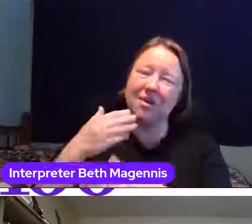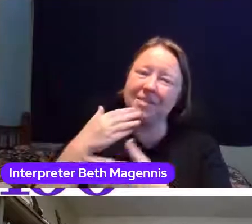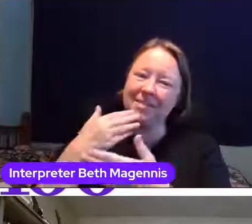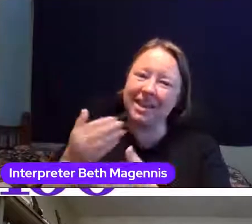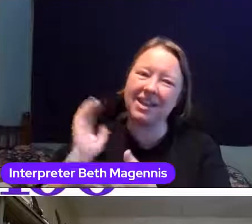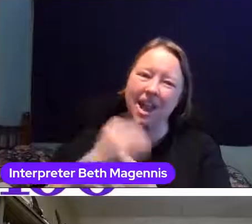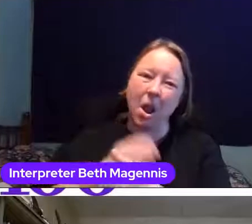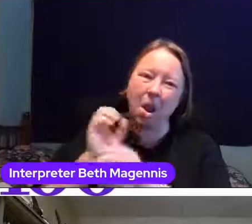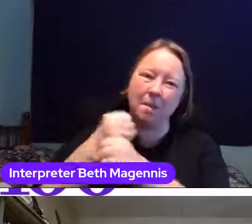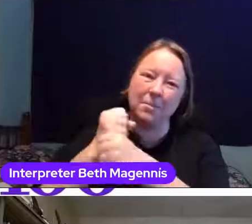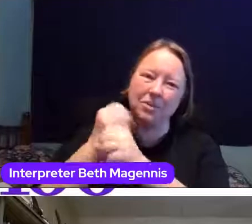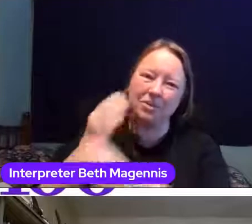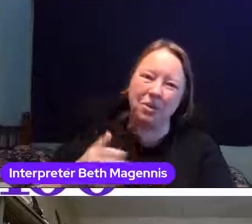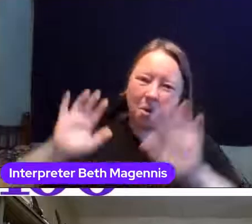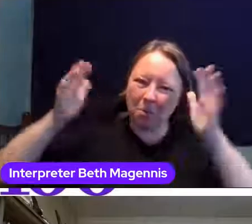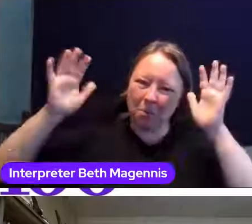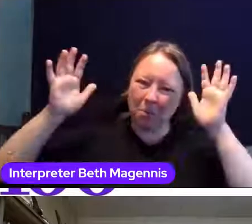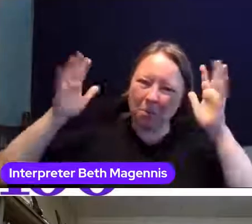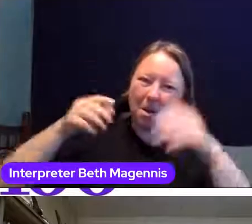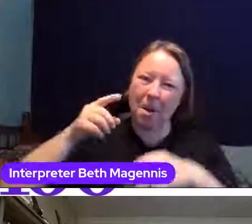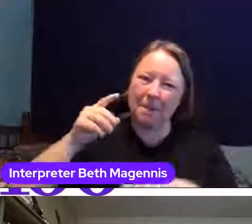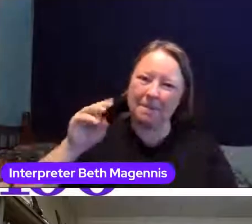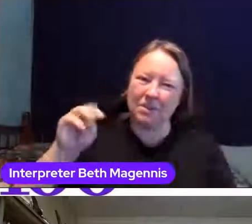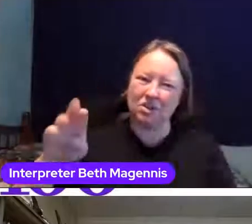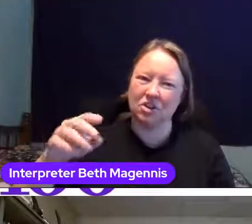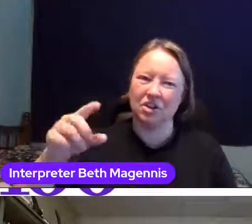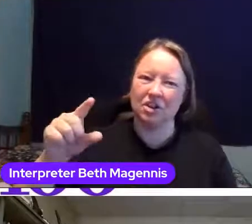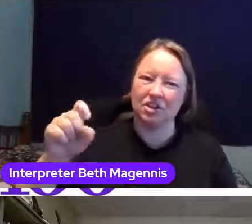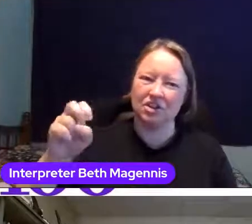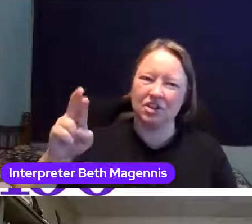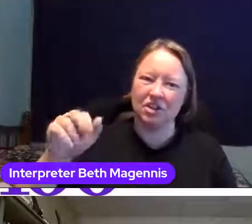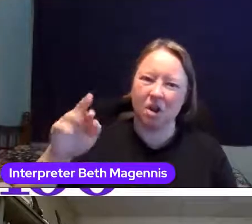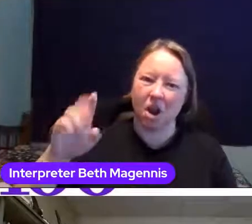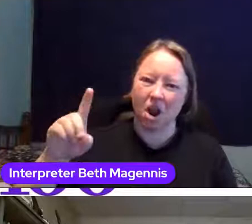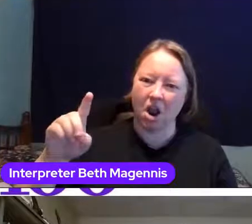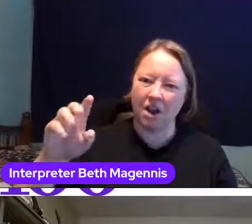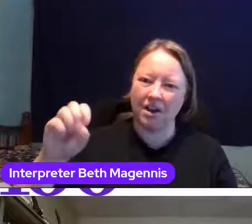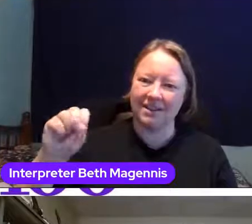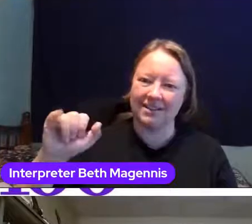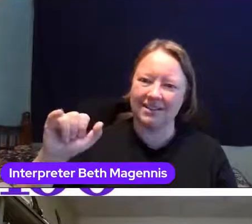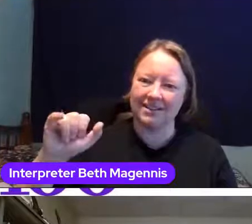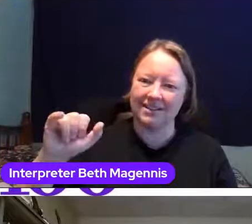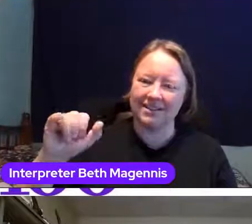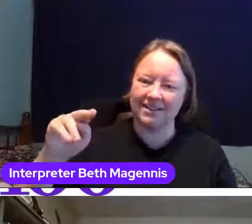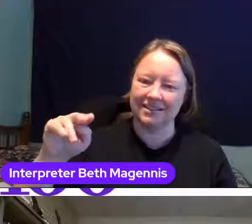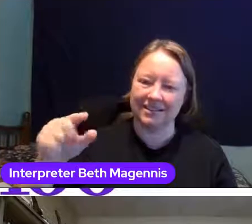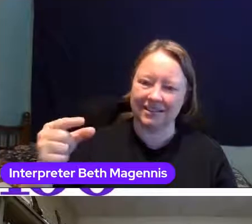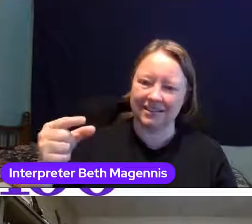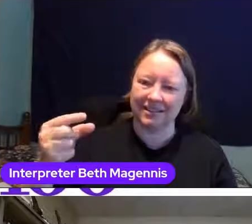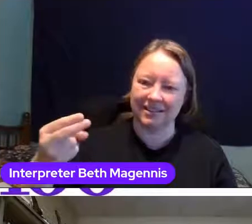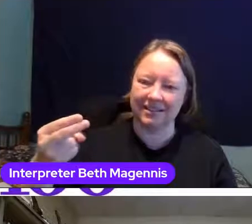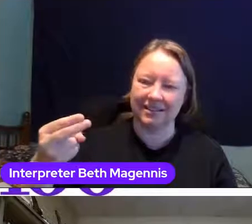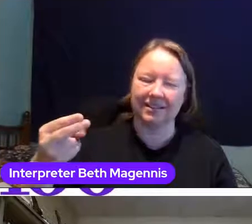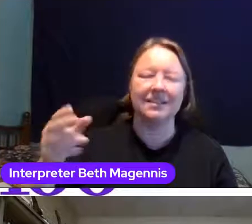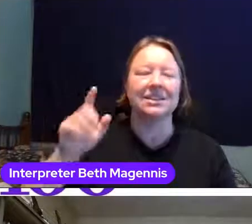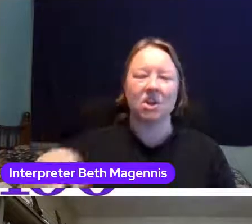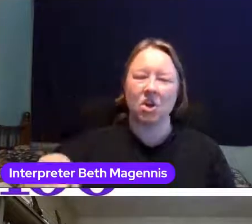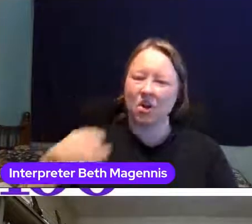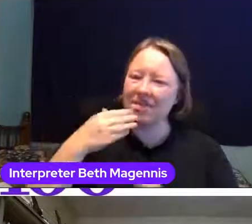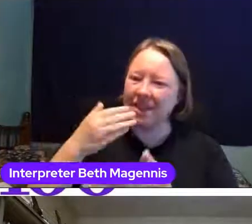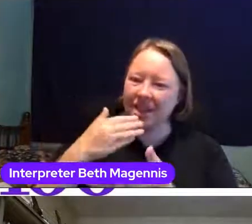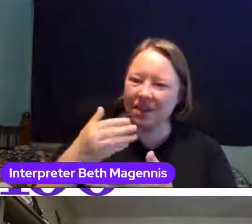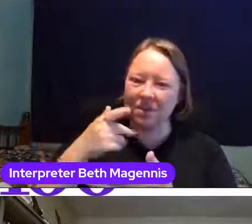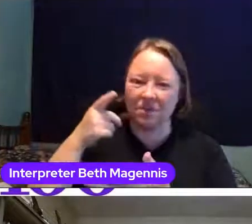our producer, whoop, whoop, Mr. Gerard Singh. So we thank you that he has caught the vision,